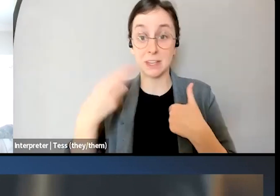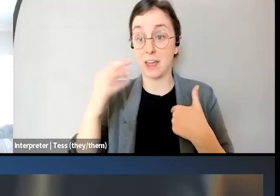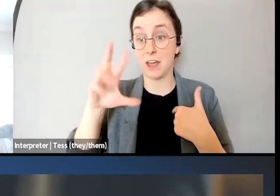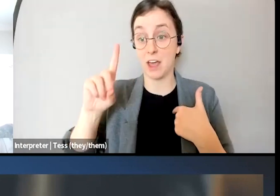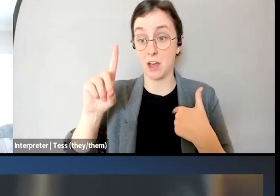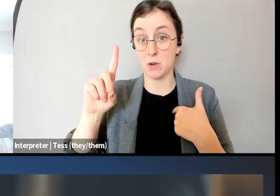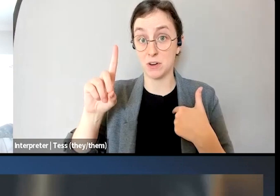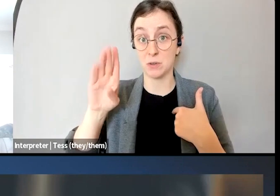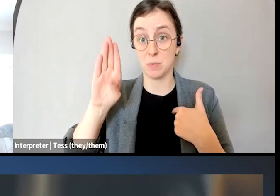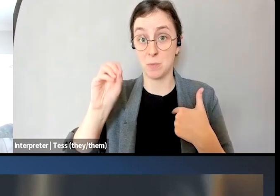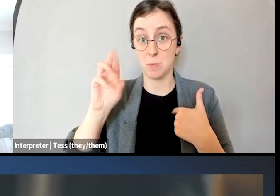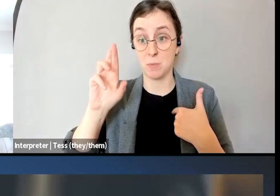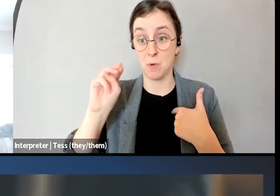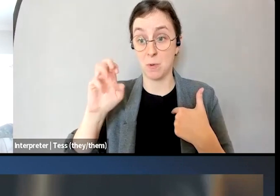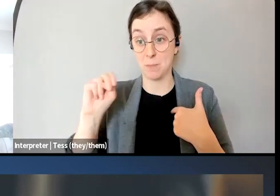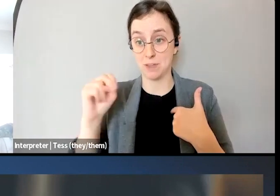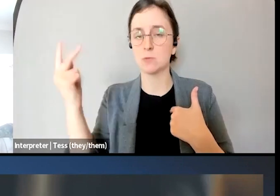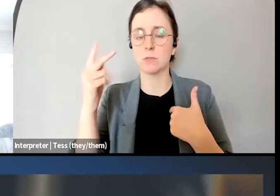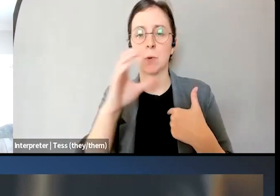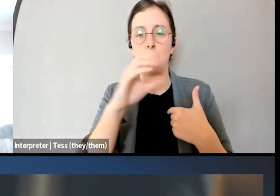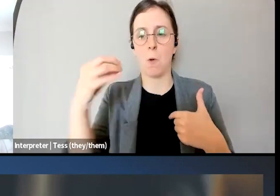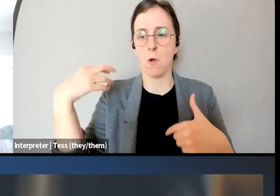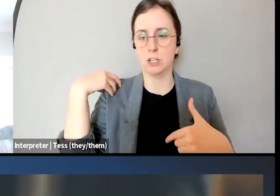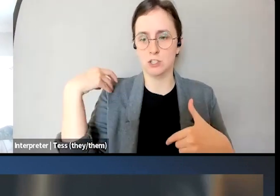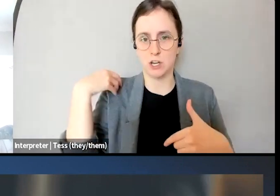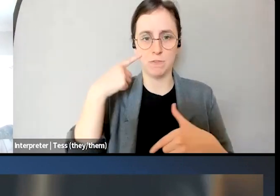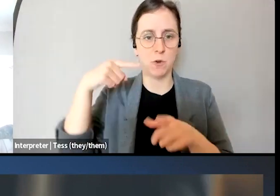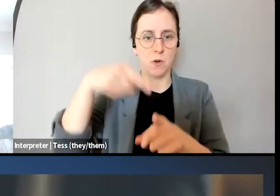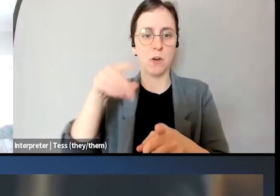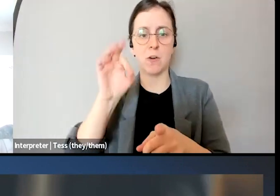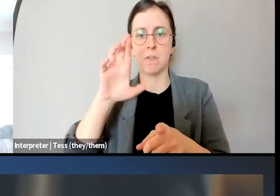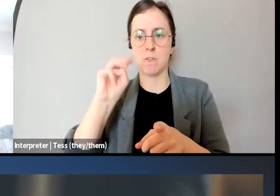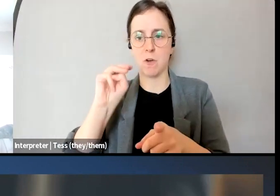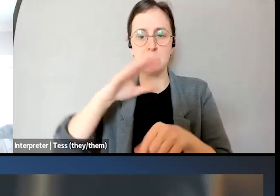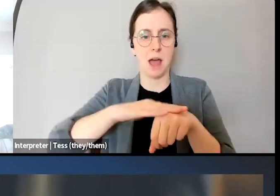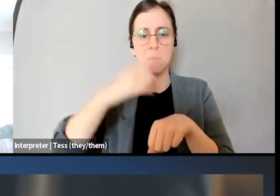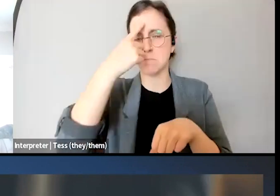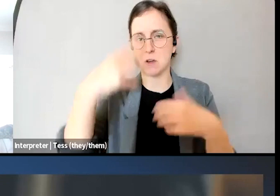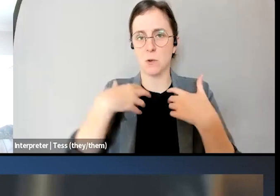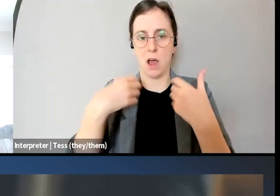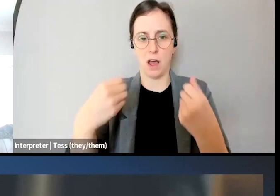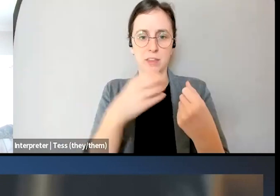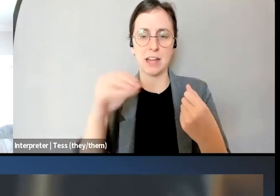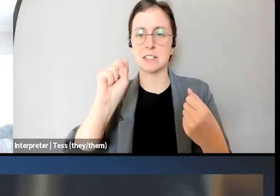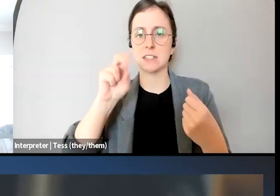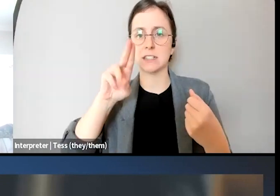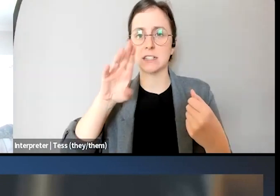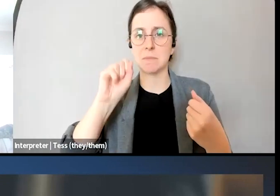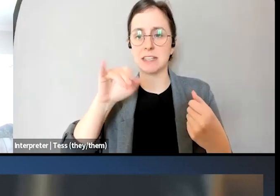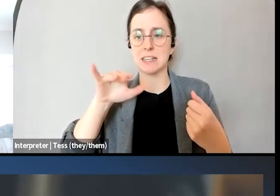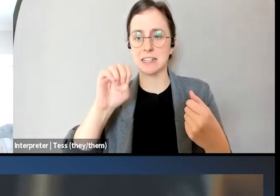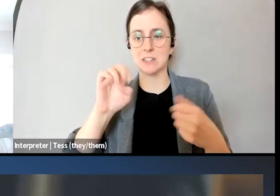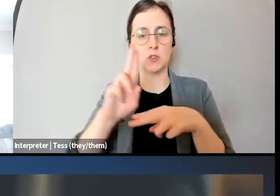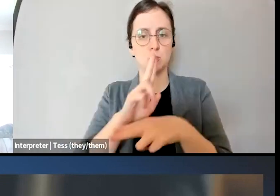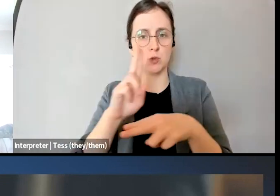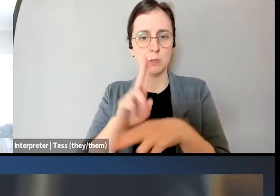of Mental Health and Substance Use Disorders. Although this will be a virtual workshop, it is being hosted